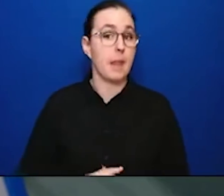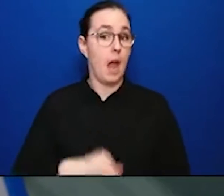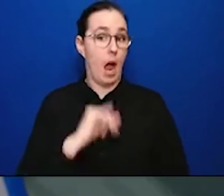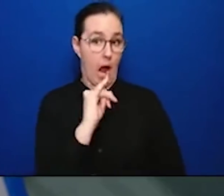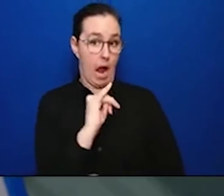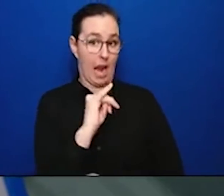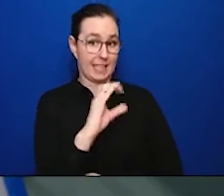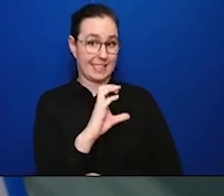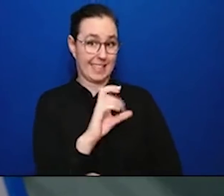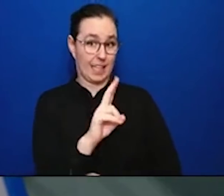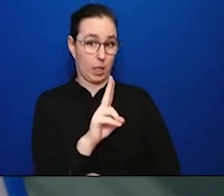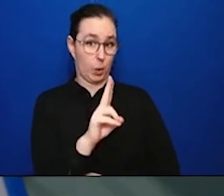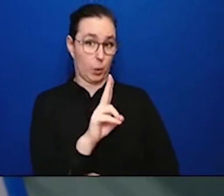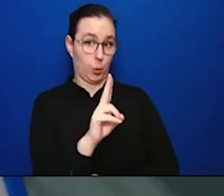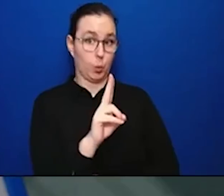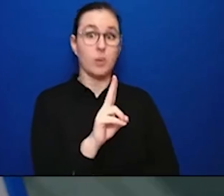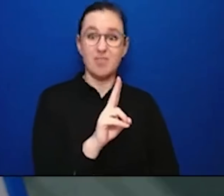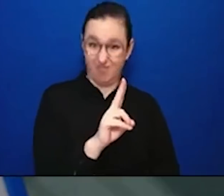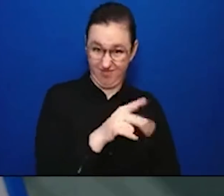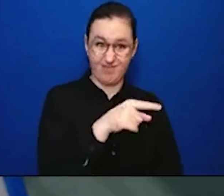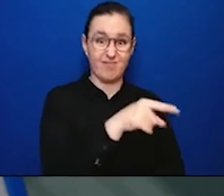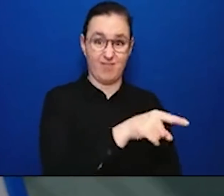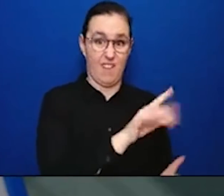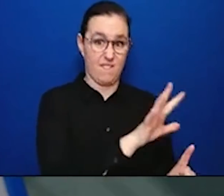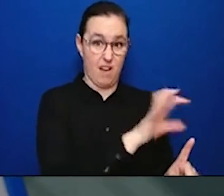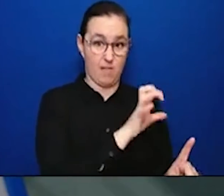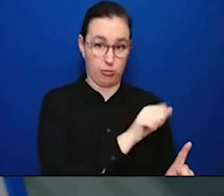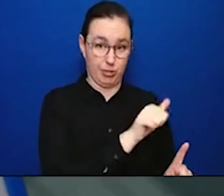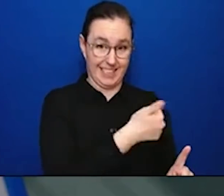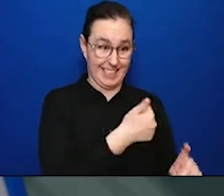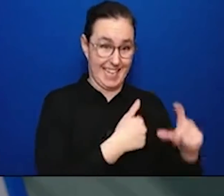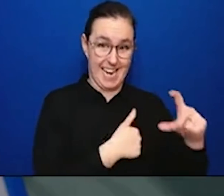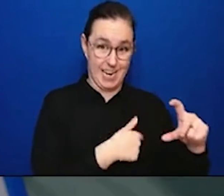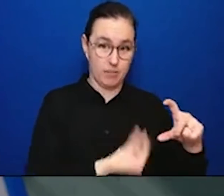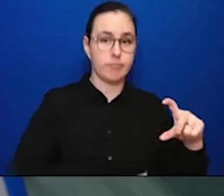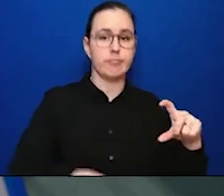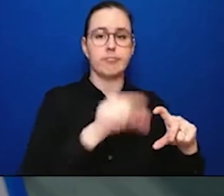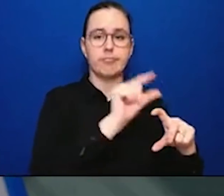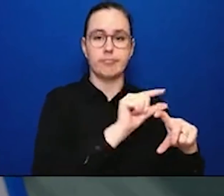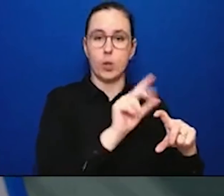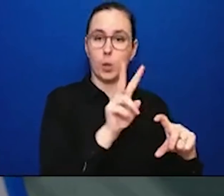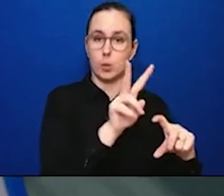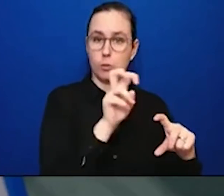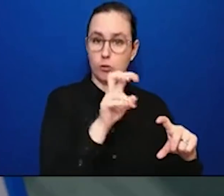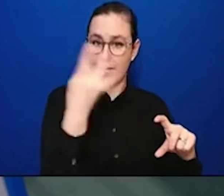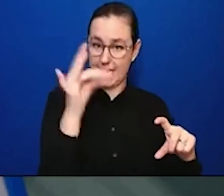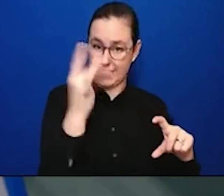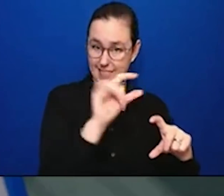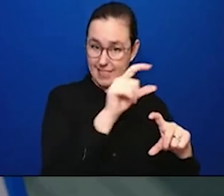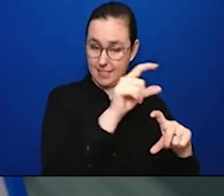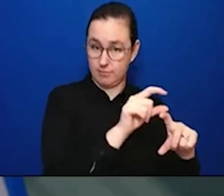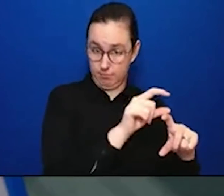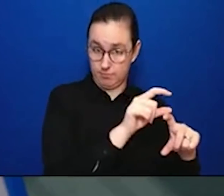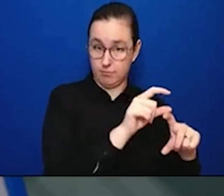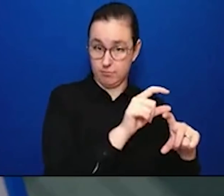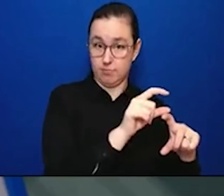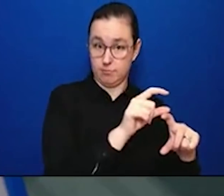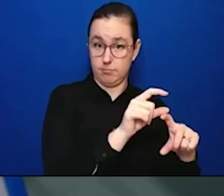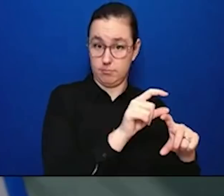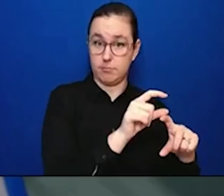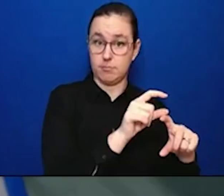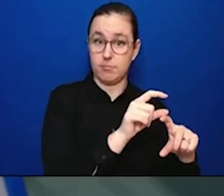510 critical care beds and 218 surge critical care beds that are in